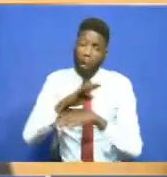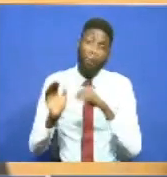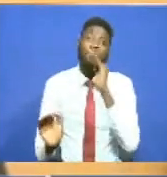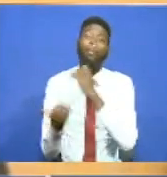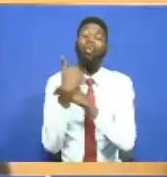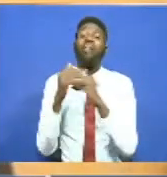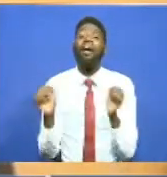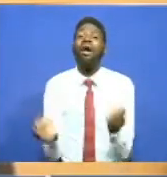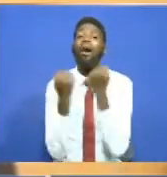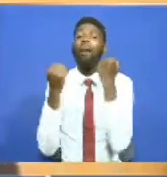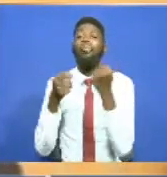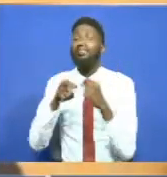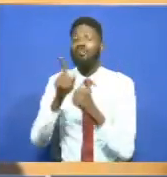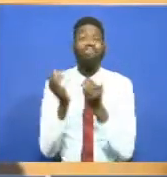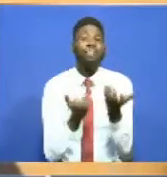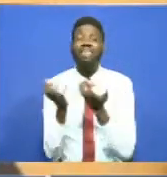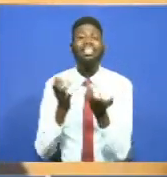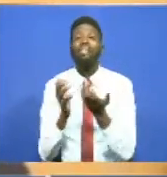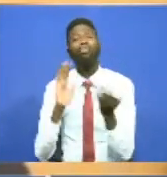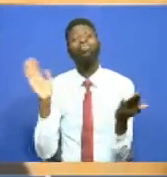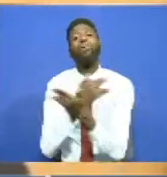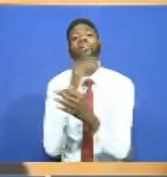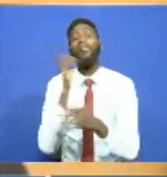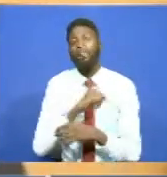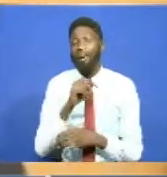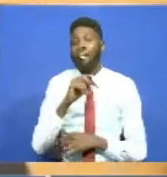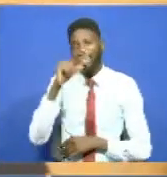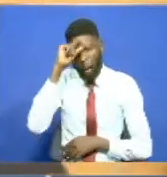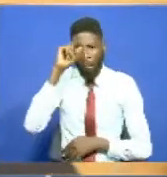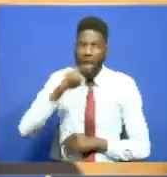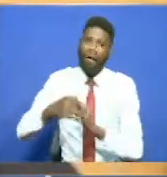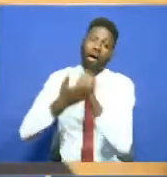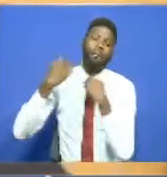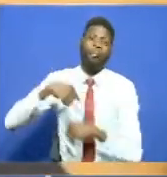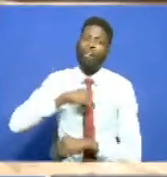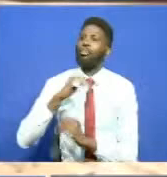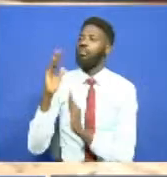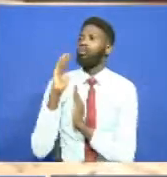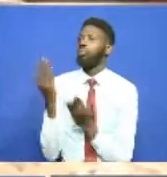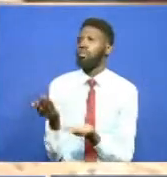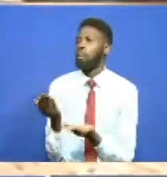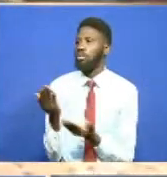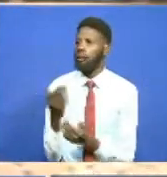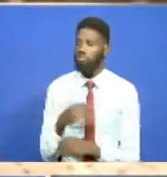serikali hapo itusaidie, ituangalie security. Iangalie hiyo mambo sana ya security.